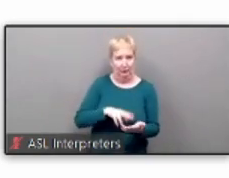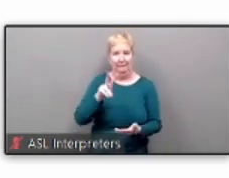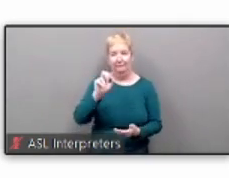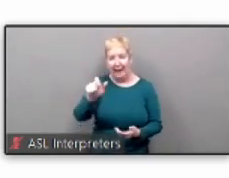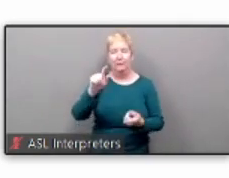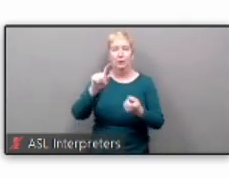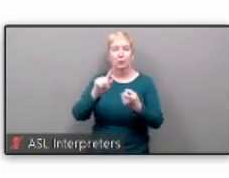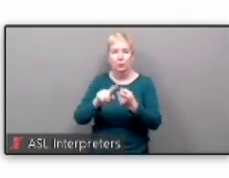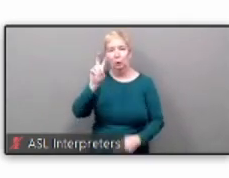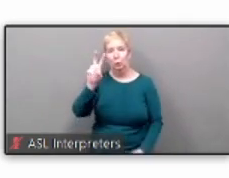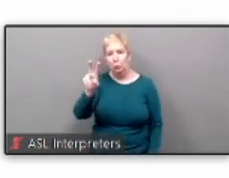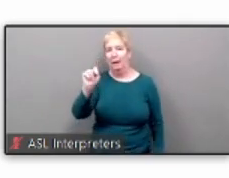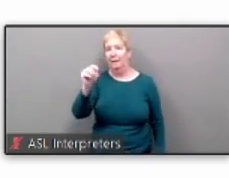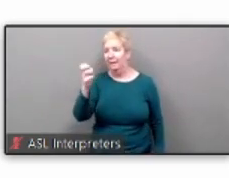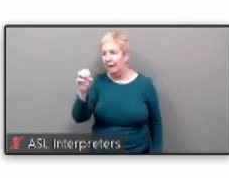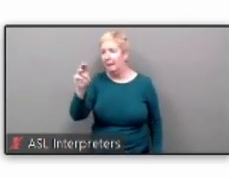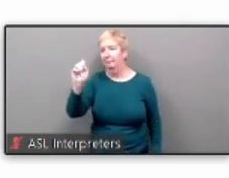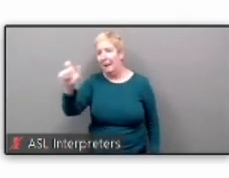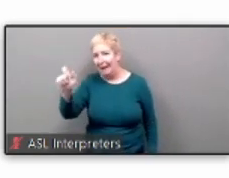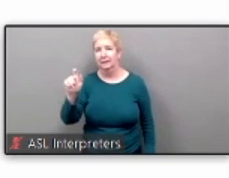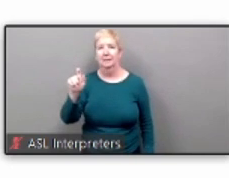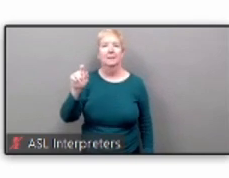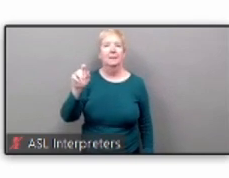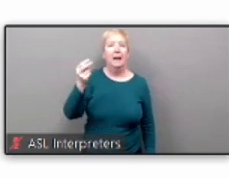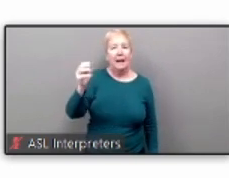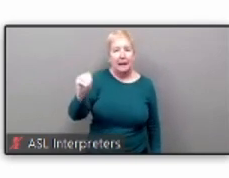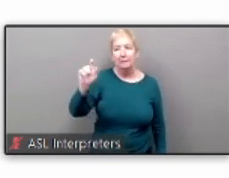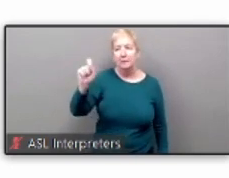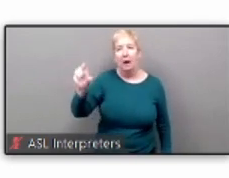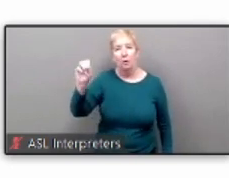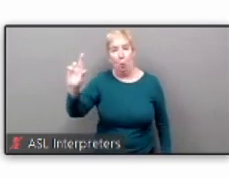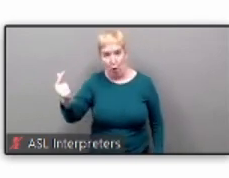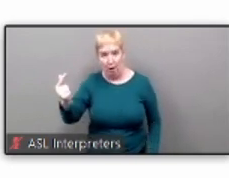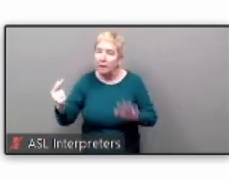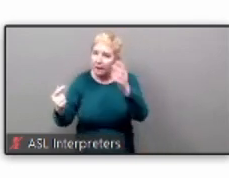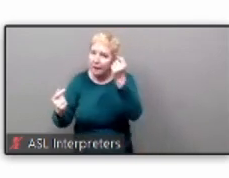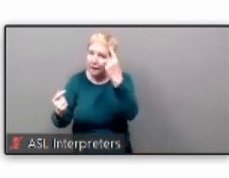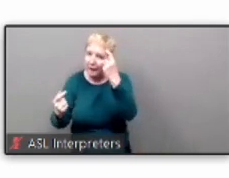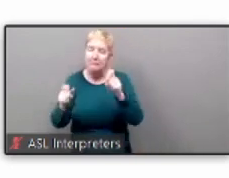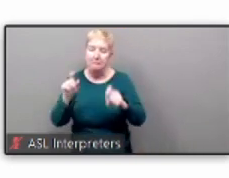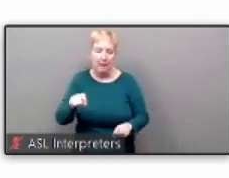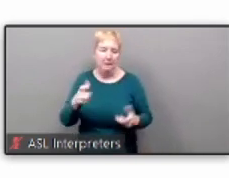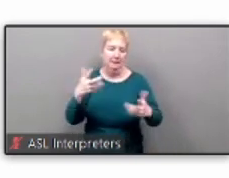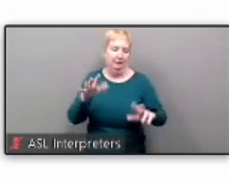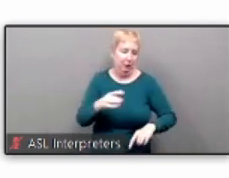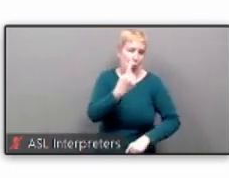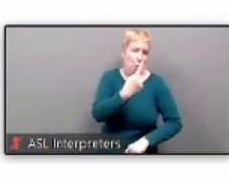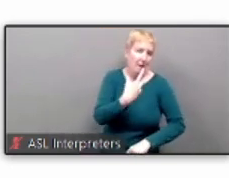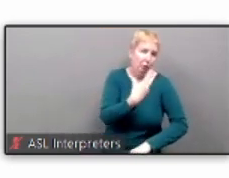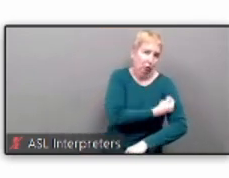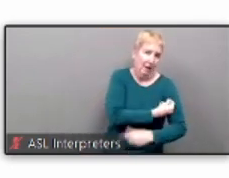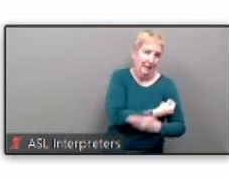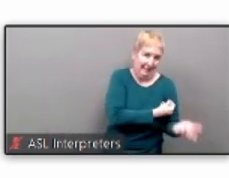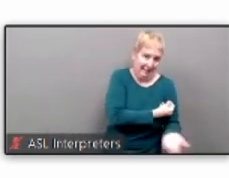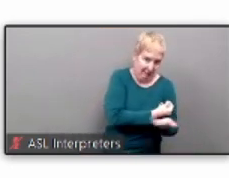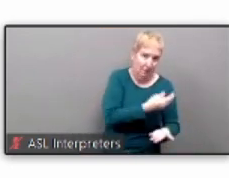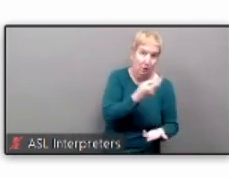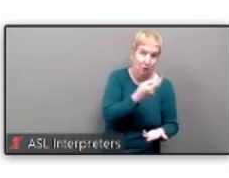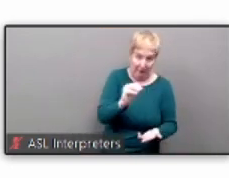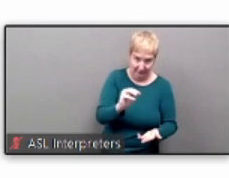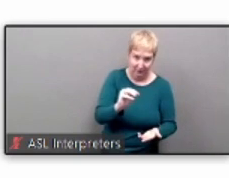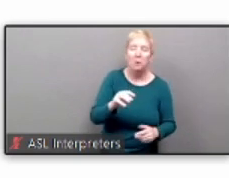vaxtothemaxnm.org to be eligible. So keep in mind, you need to have received at least one shot in New Mexico, and you do have